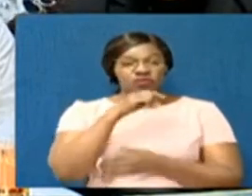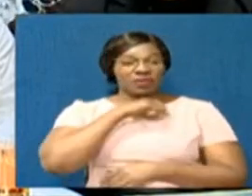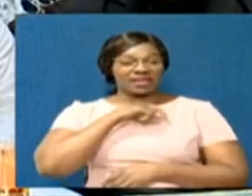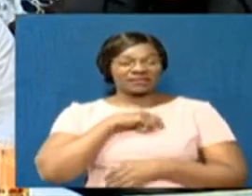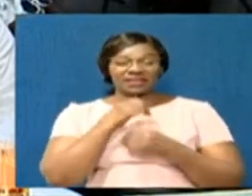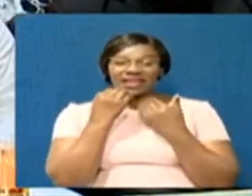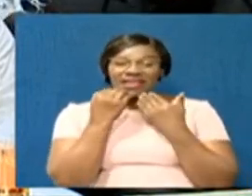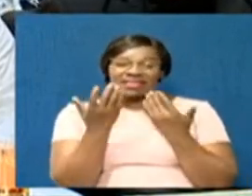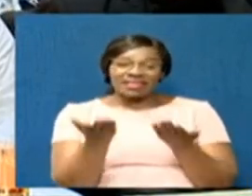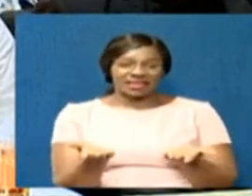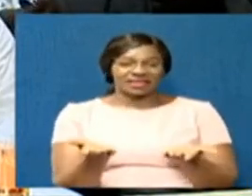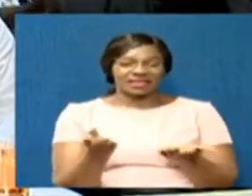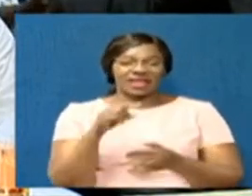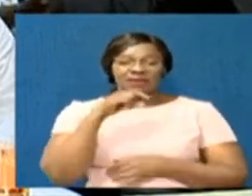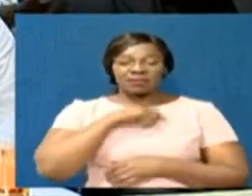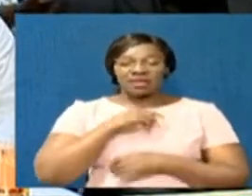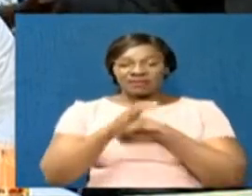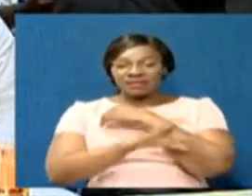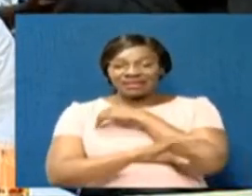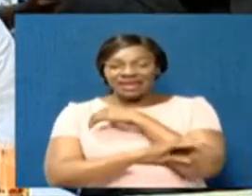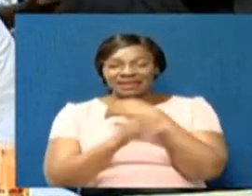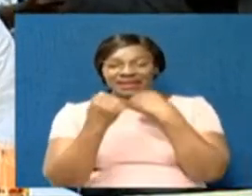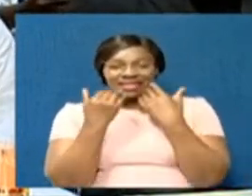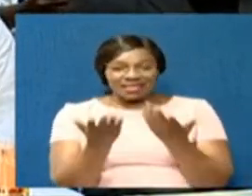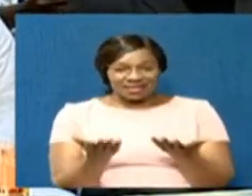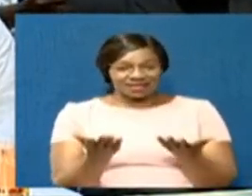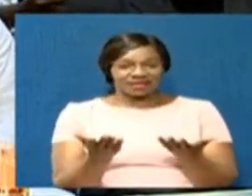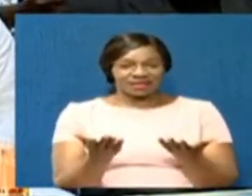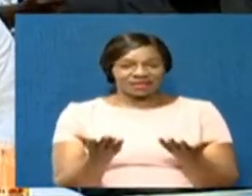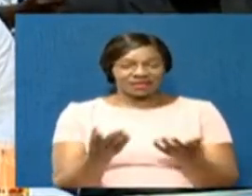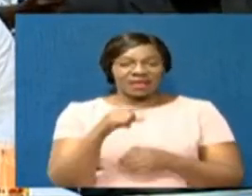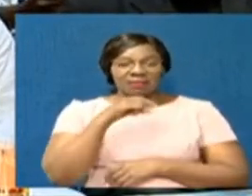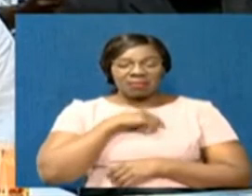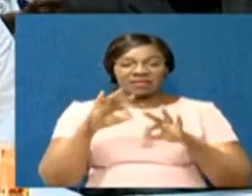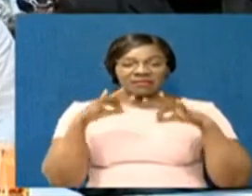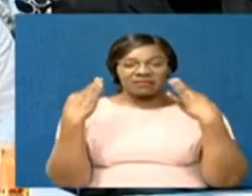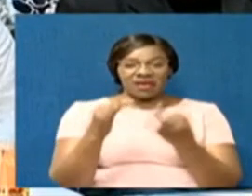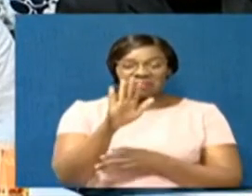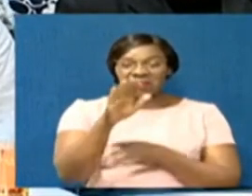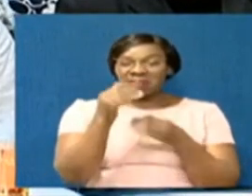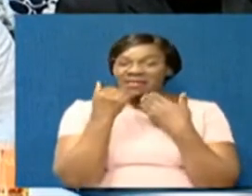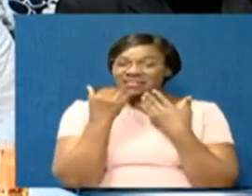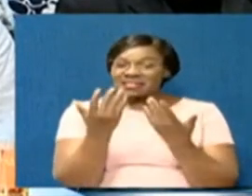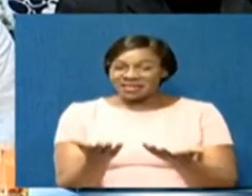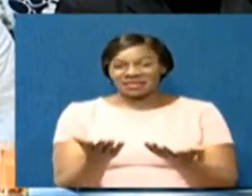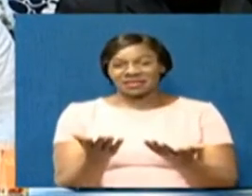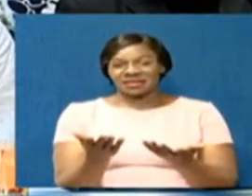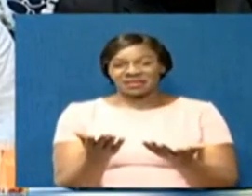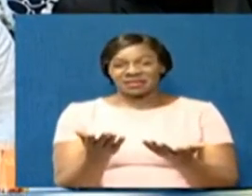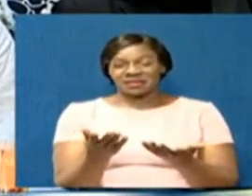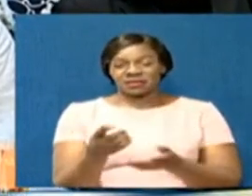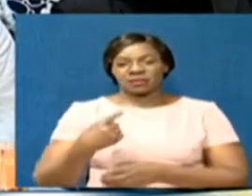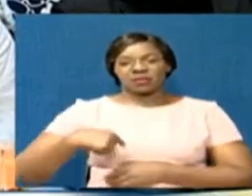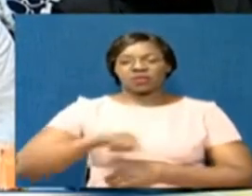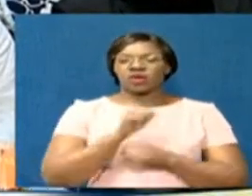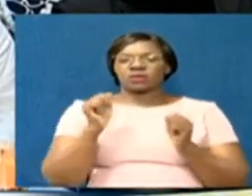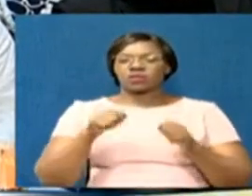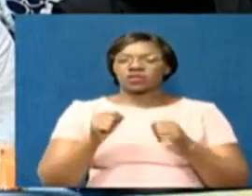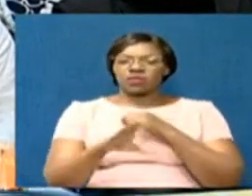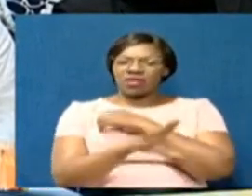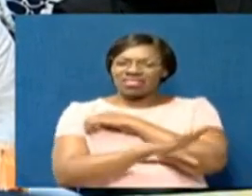you, benefit the country, benefit your family, we would stop